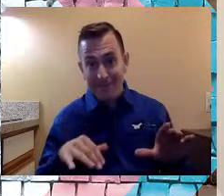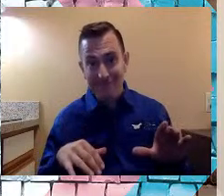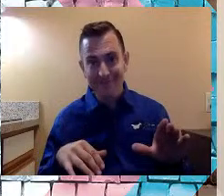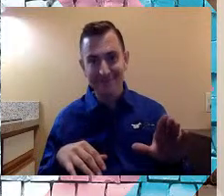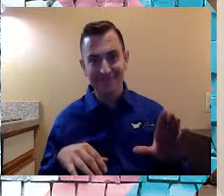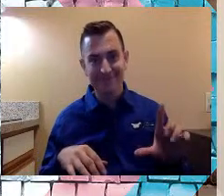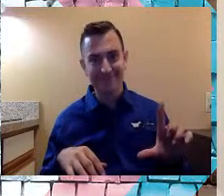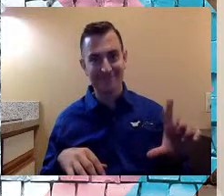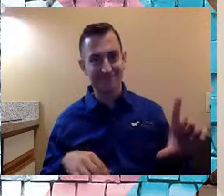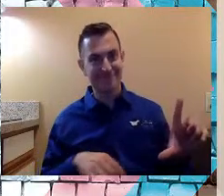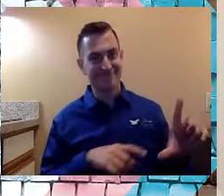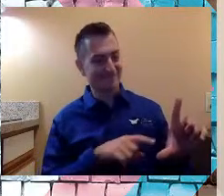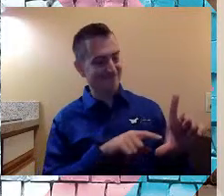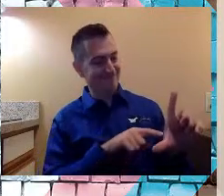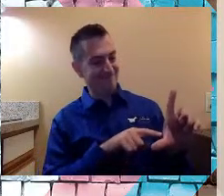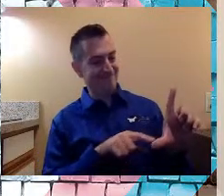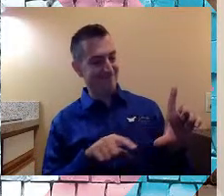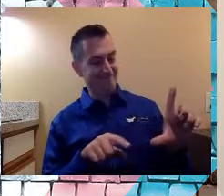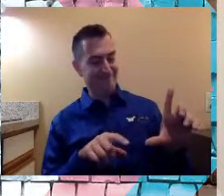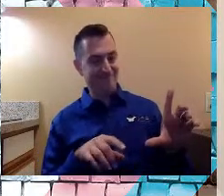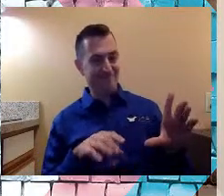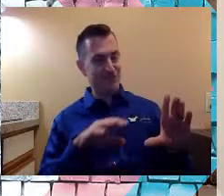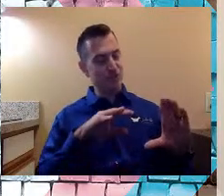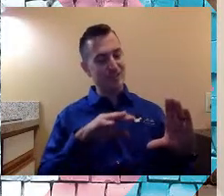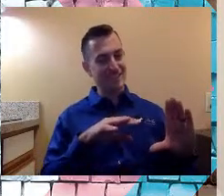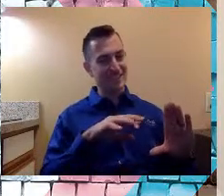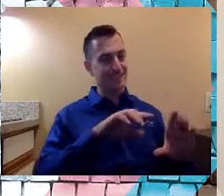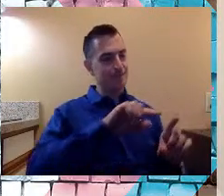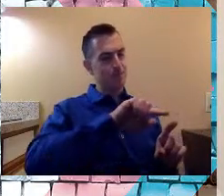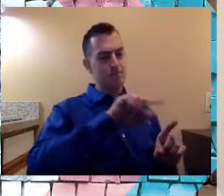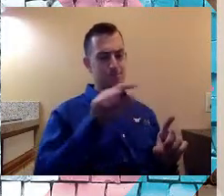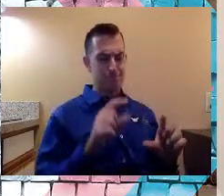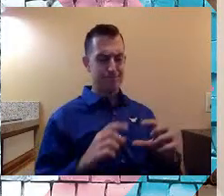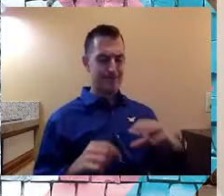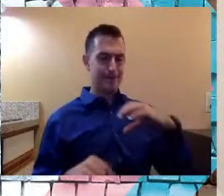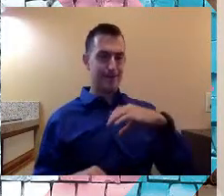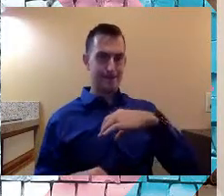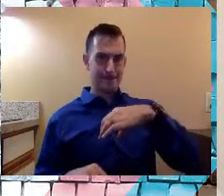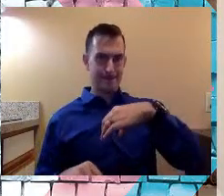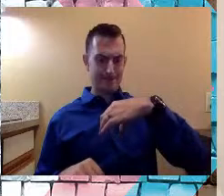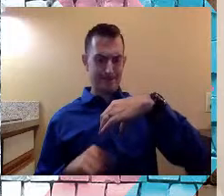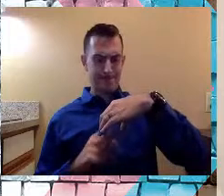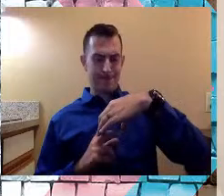you know, there's that little opening that we didn't color in with paper. I'm going to cut that out too.